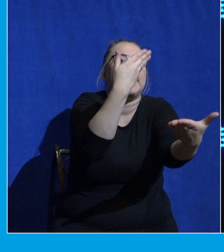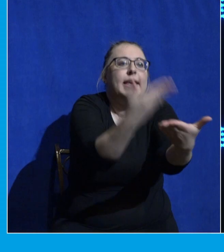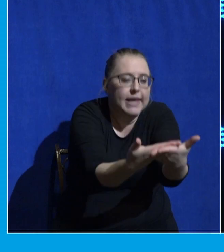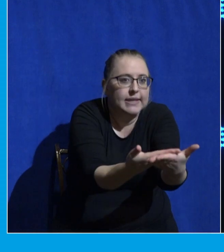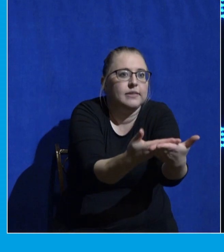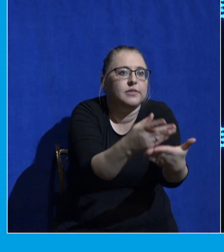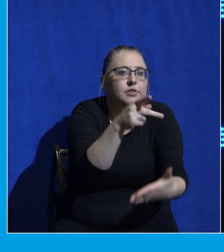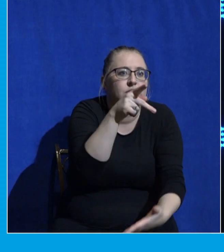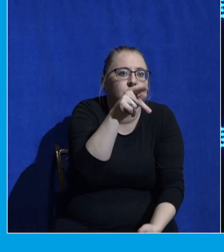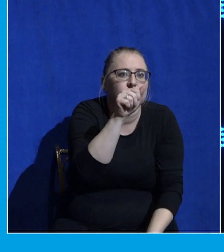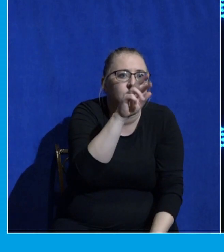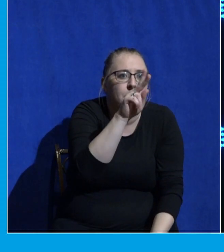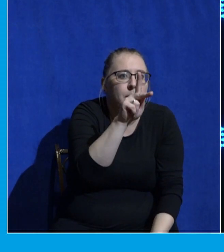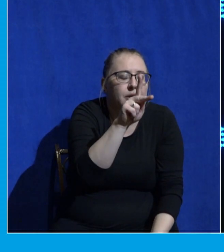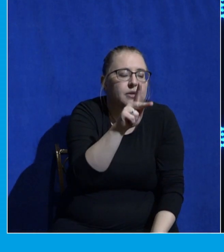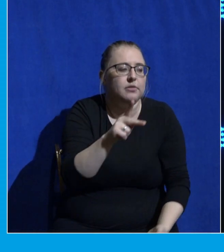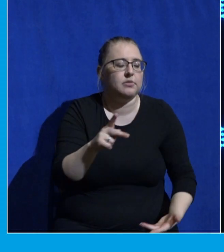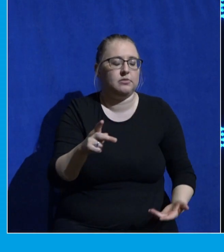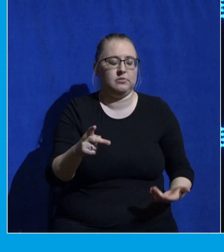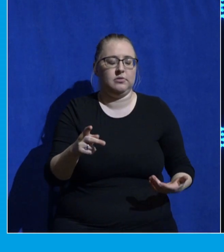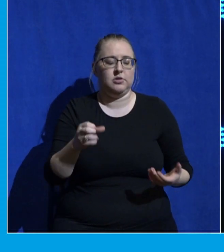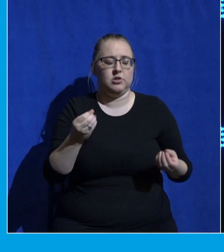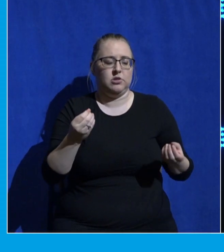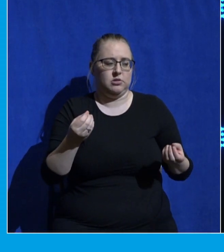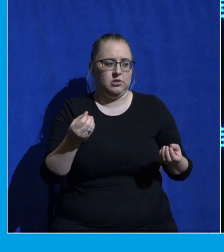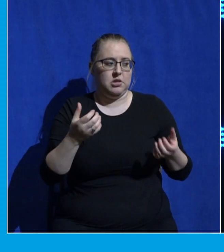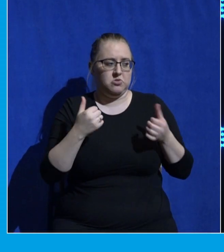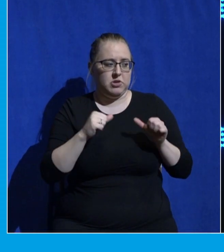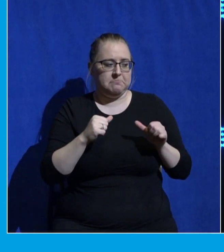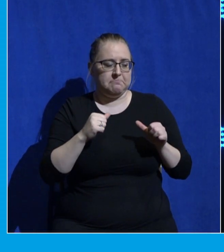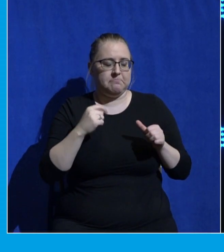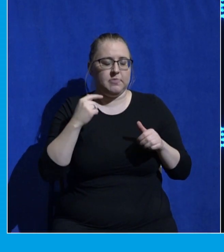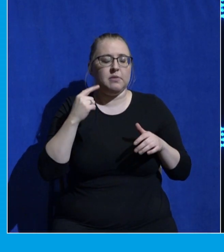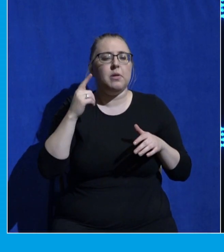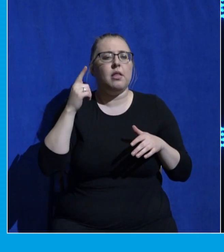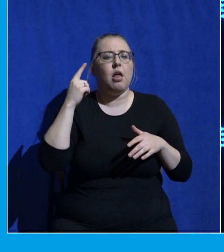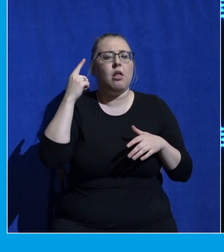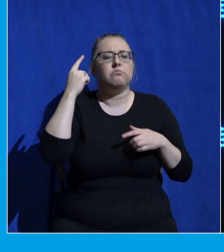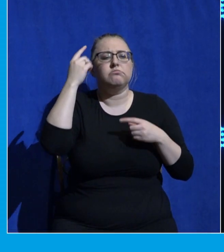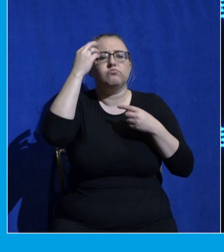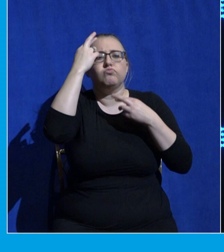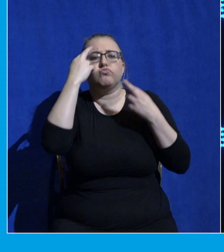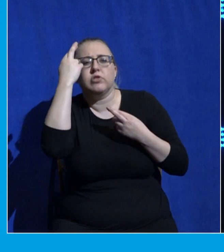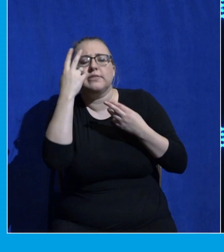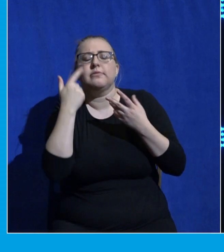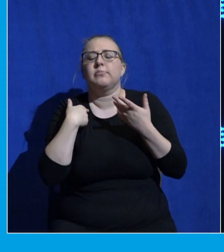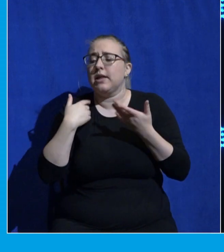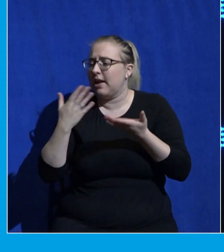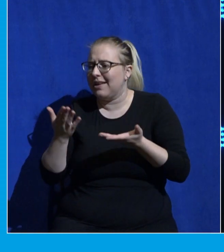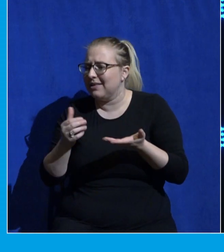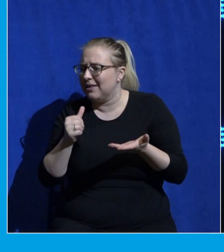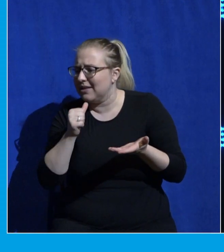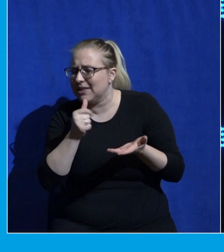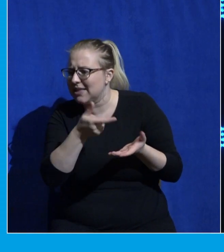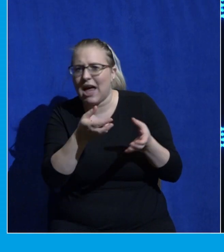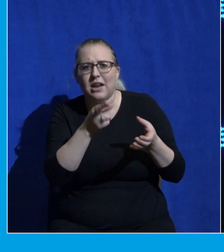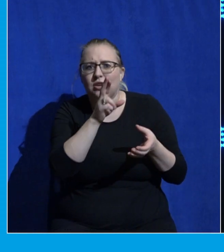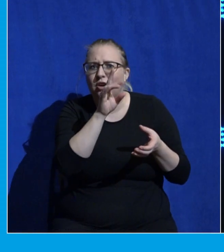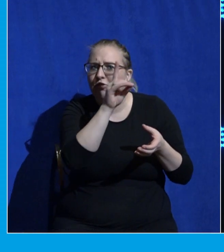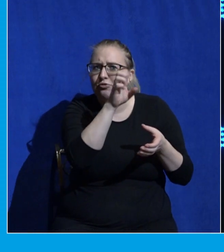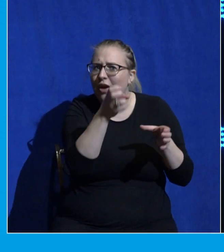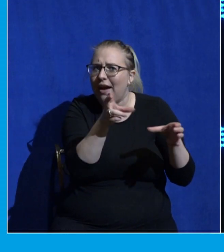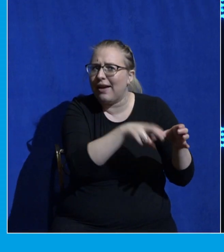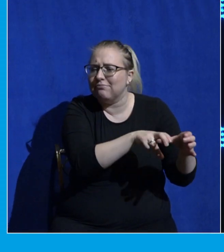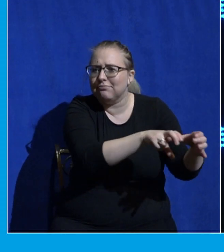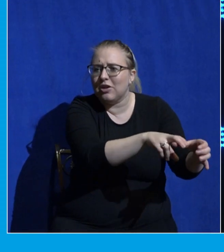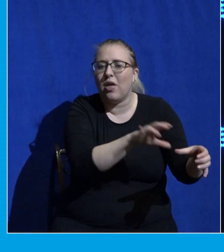So here's the thing. I tried logic first. I get down, and I say, "Hey, man, well, that's not a ride. Like, that's the mode